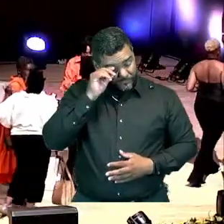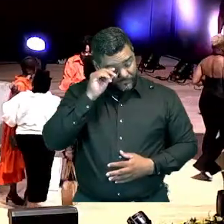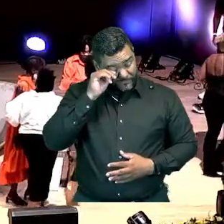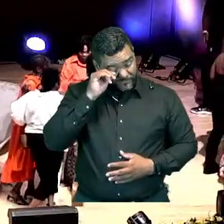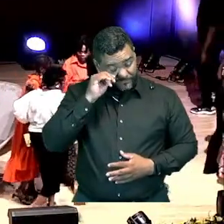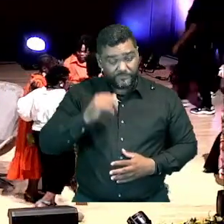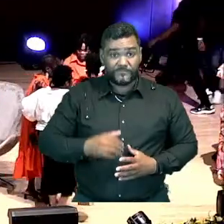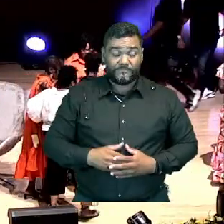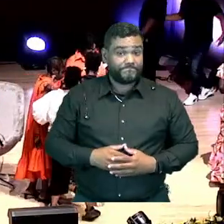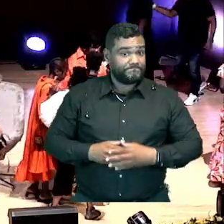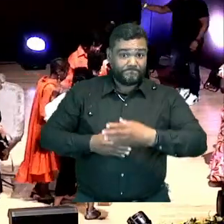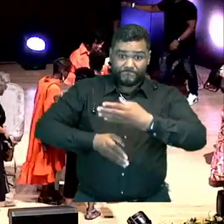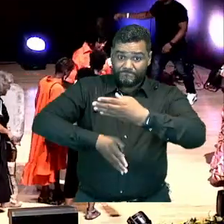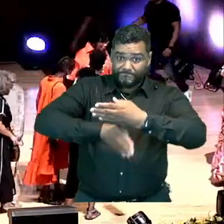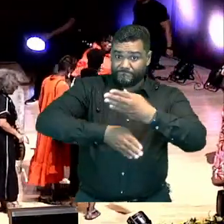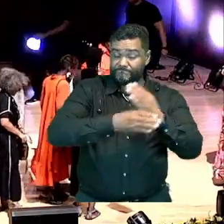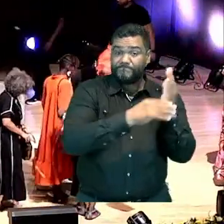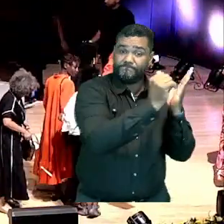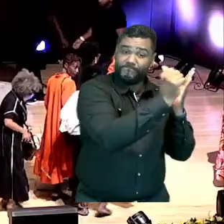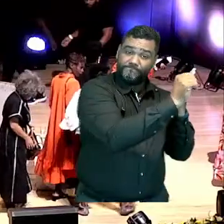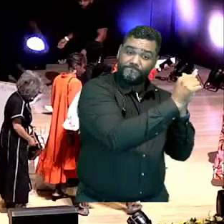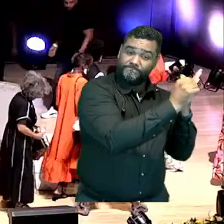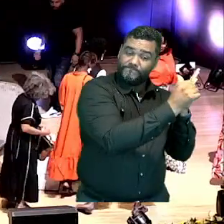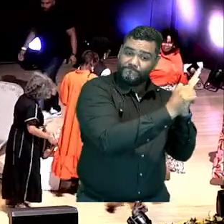Vamos a continuar entonces con la...